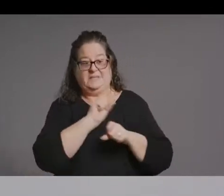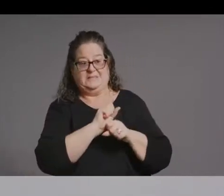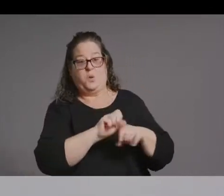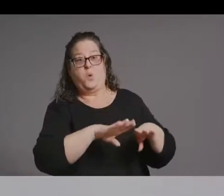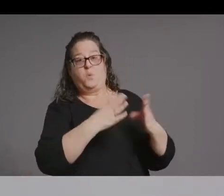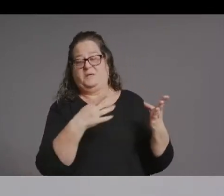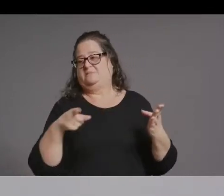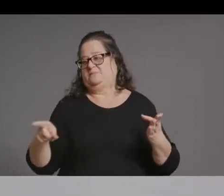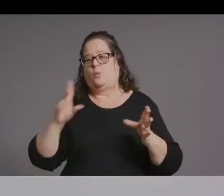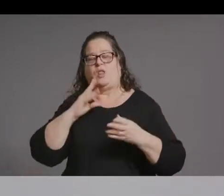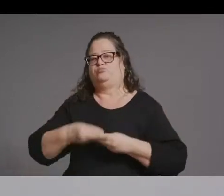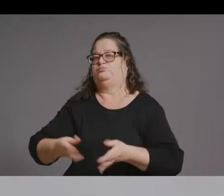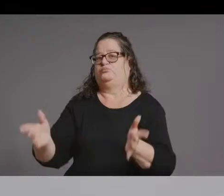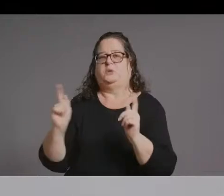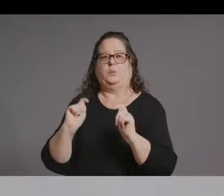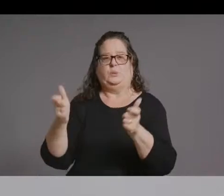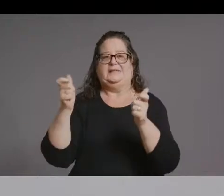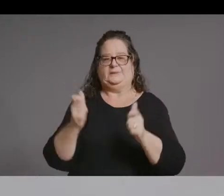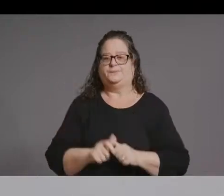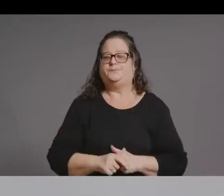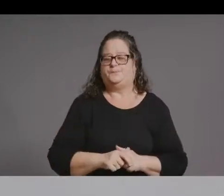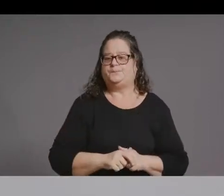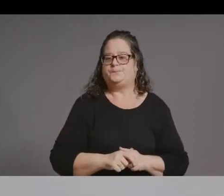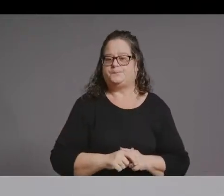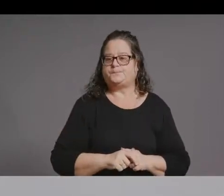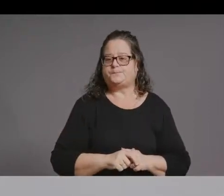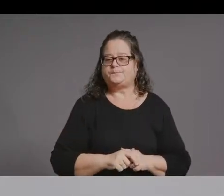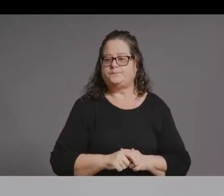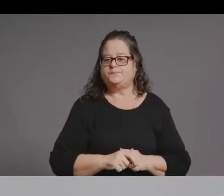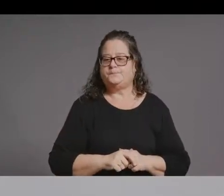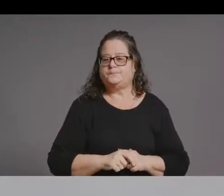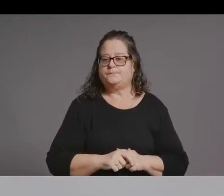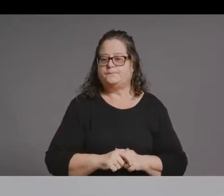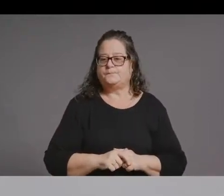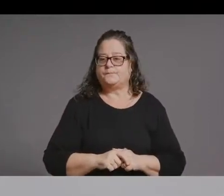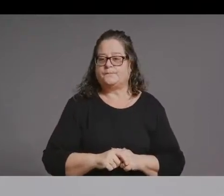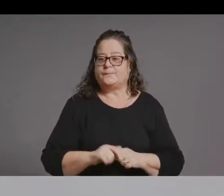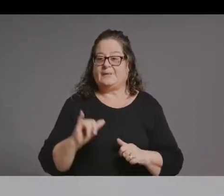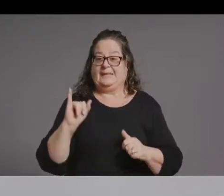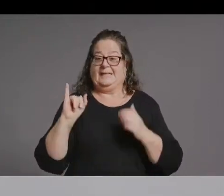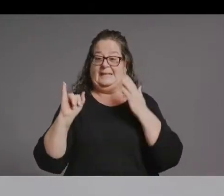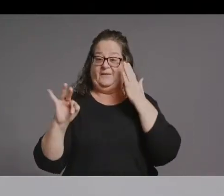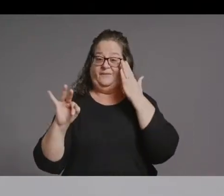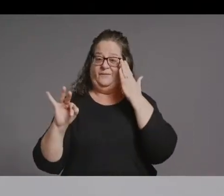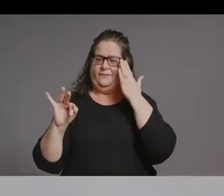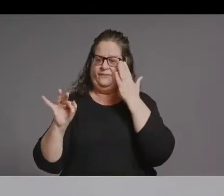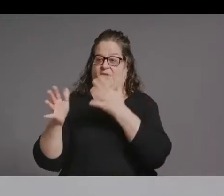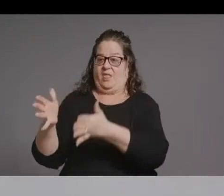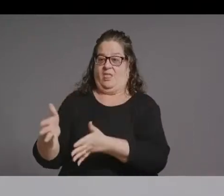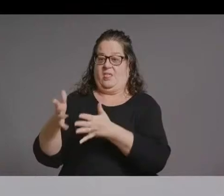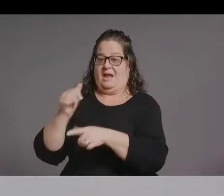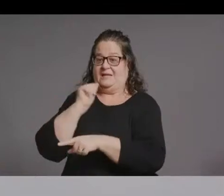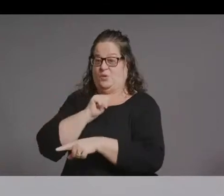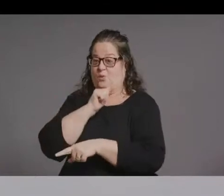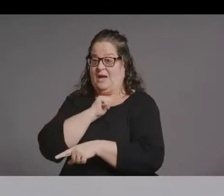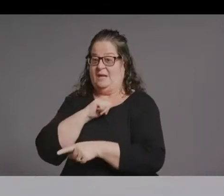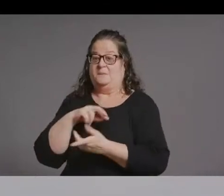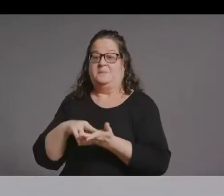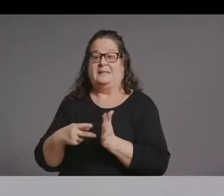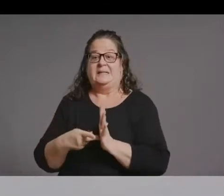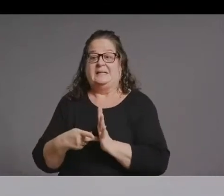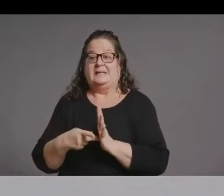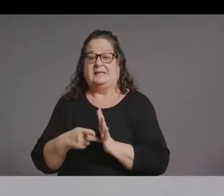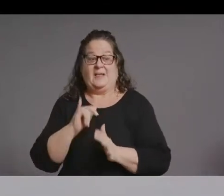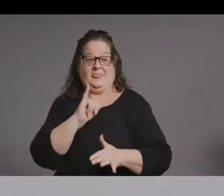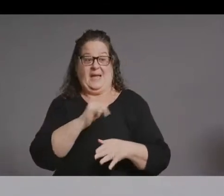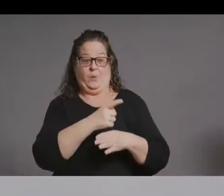in Arizona, could they be produced and brought and shipped out perhaps over a weekend, or would it take a little longer than that? Yeah, usually,